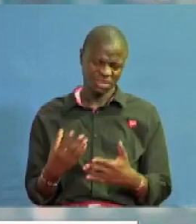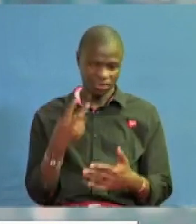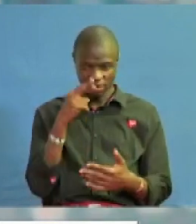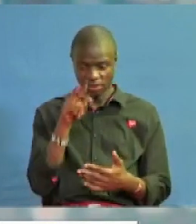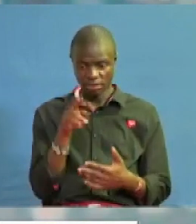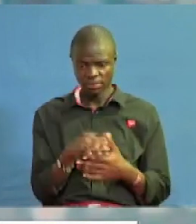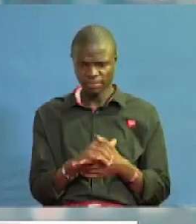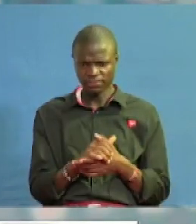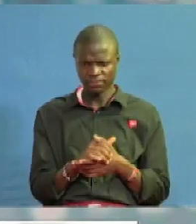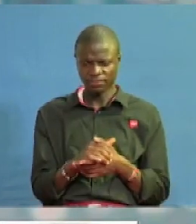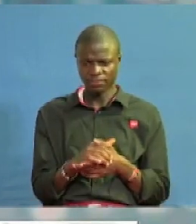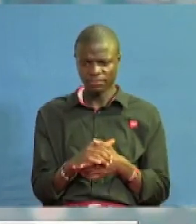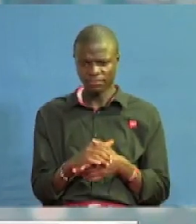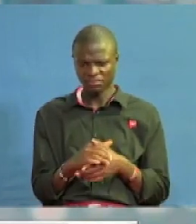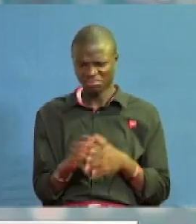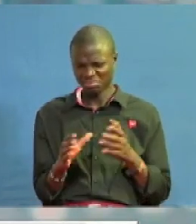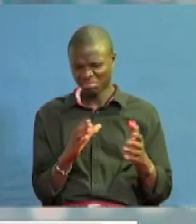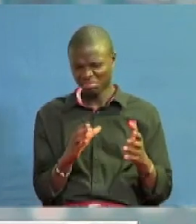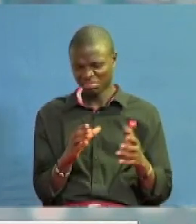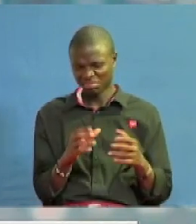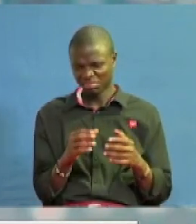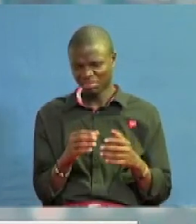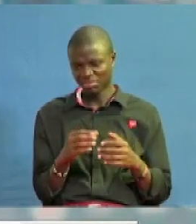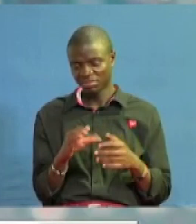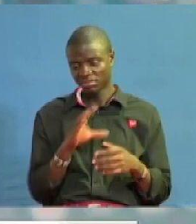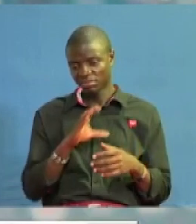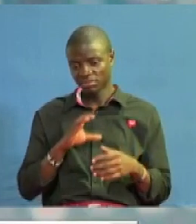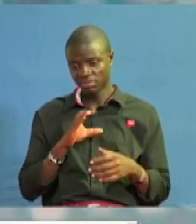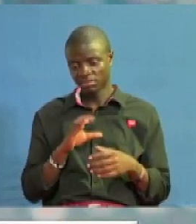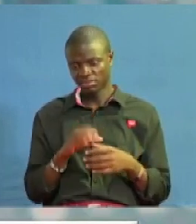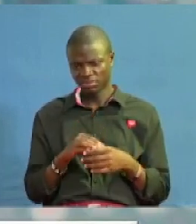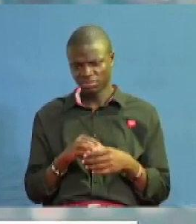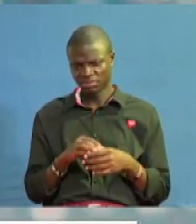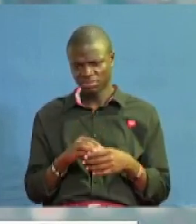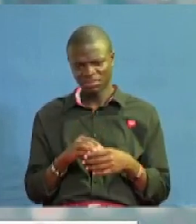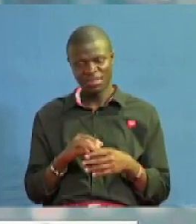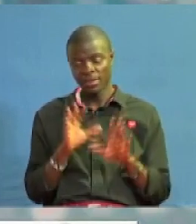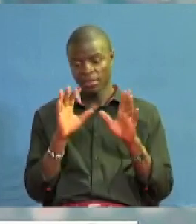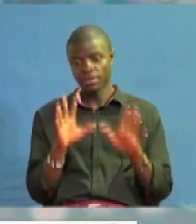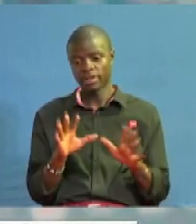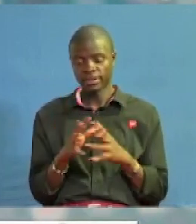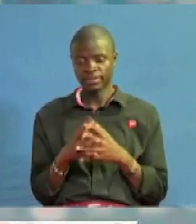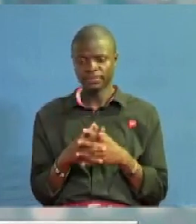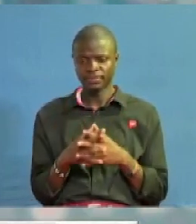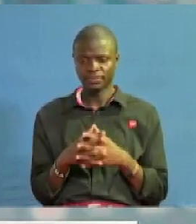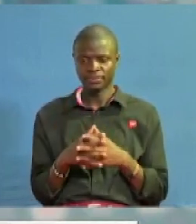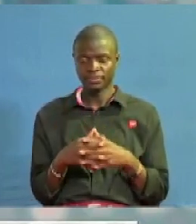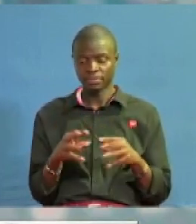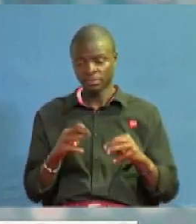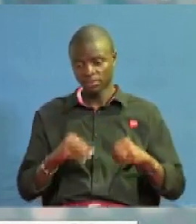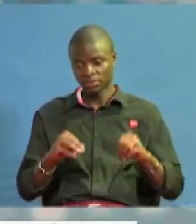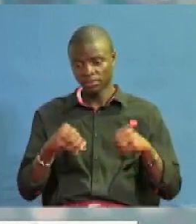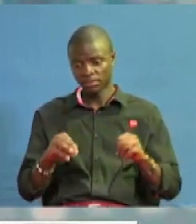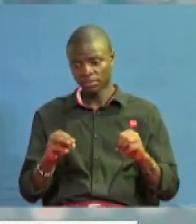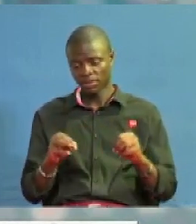you should look at when you are considering to buy stocks in a company, and this is very critical, is the management of